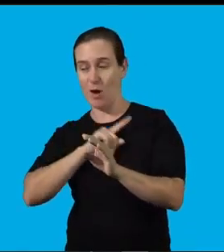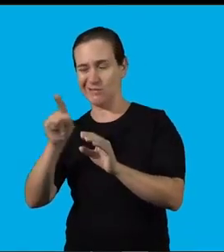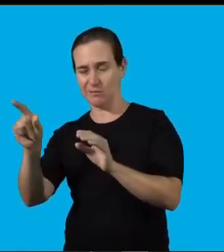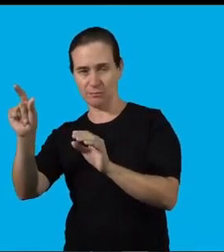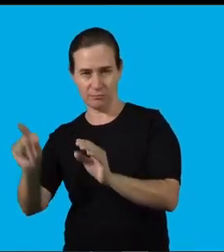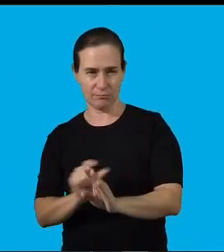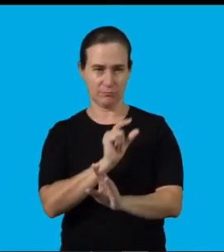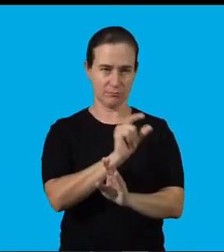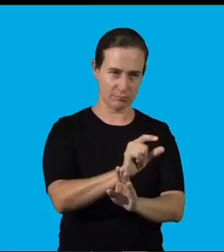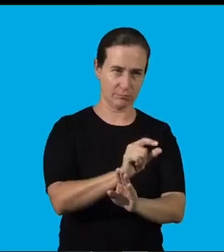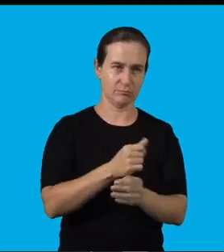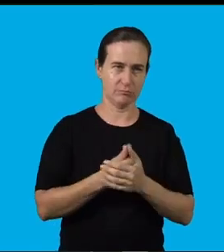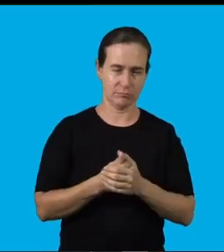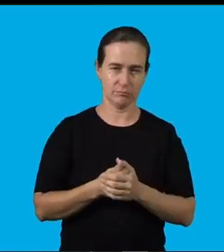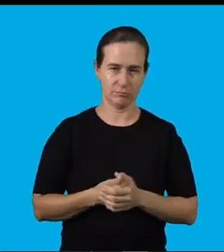3,